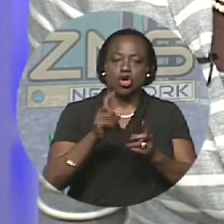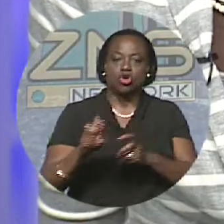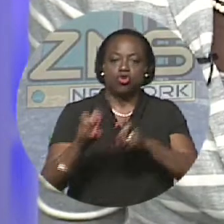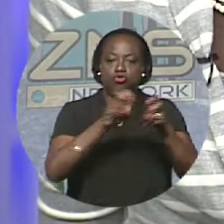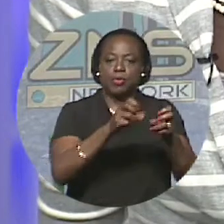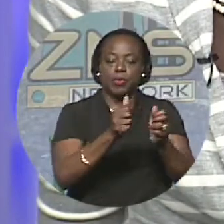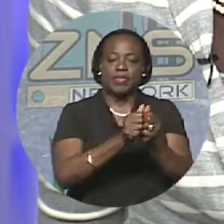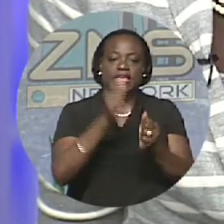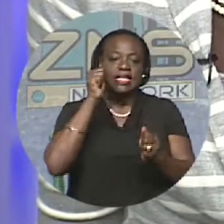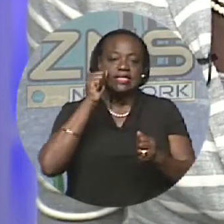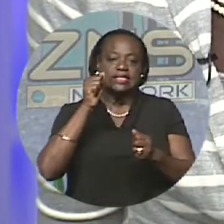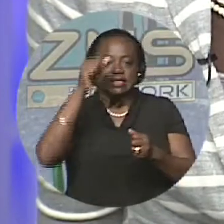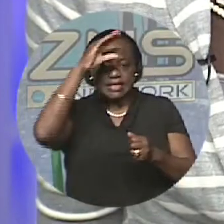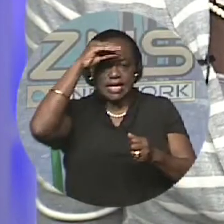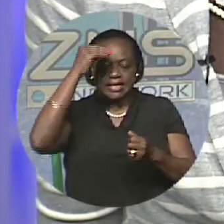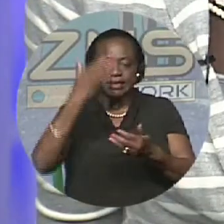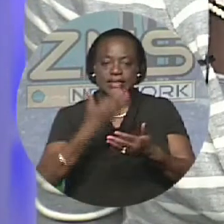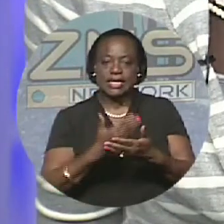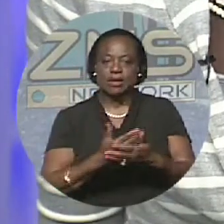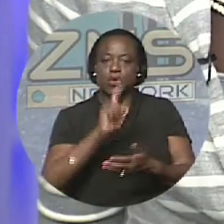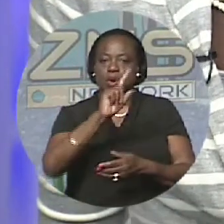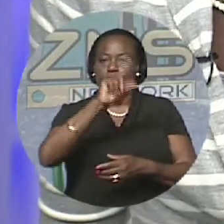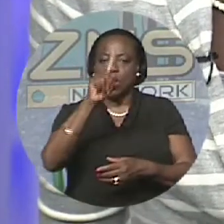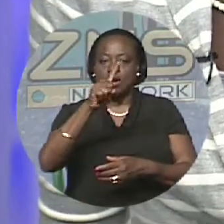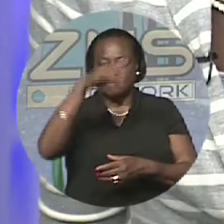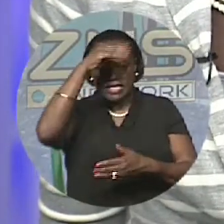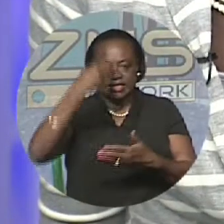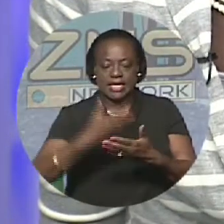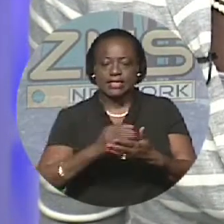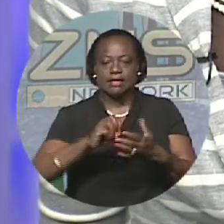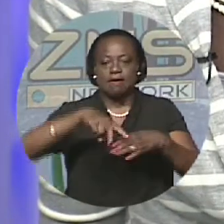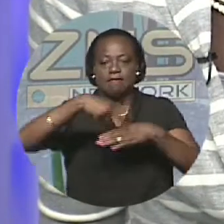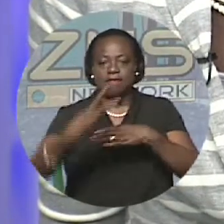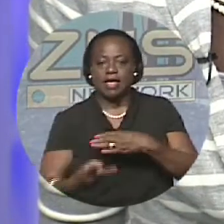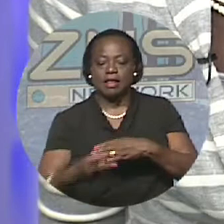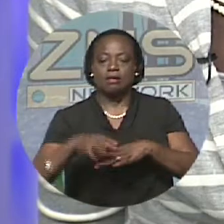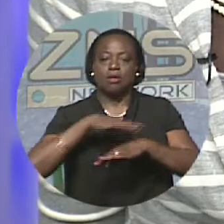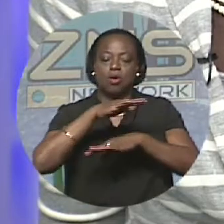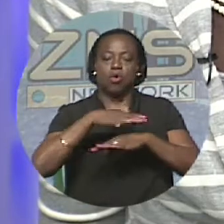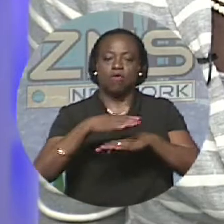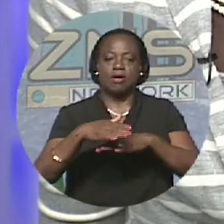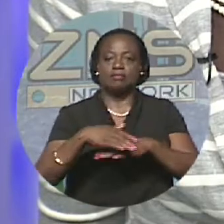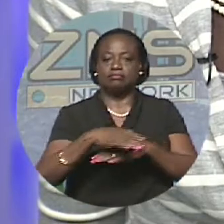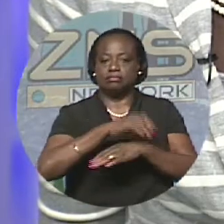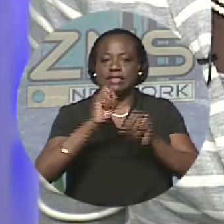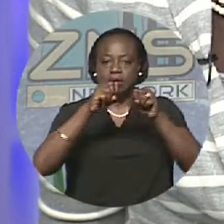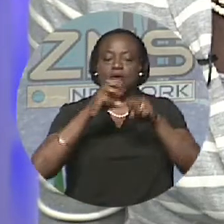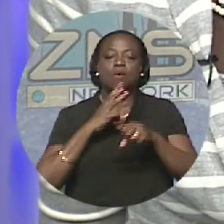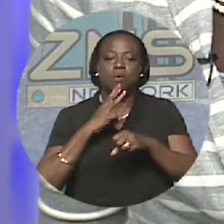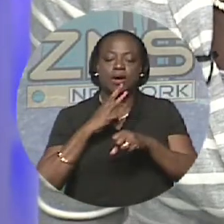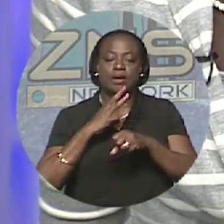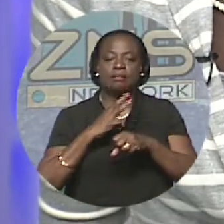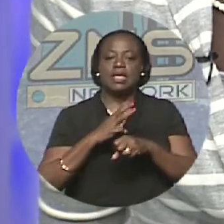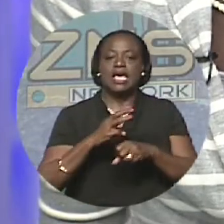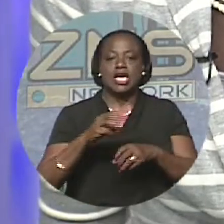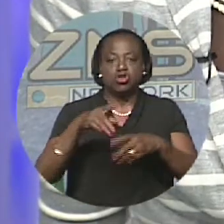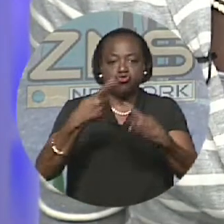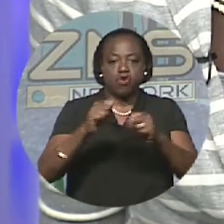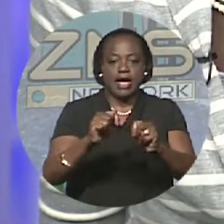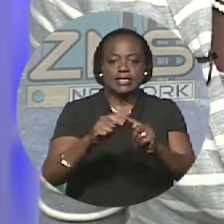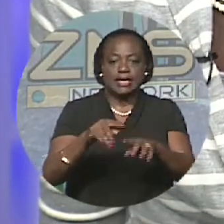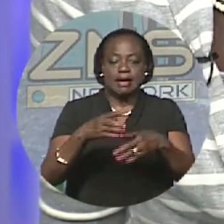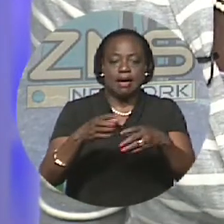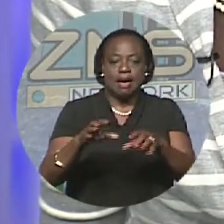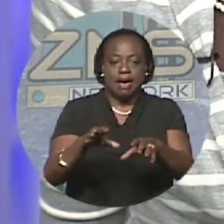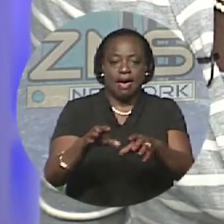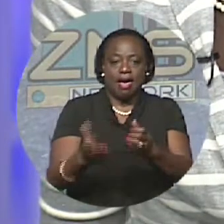just off Mangrove Key when one of them fell overboard. The victim attempted to rescue his son and apparently drowned during the process. The victim was pronounced